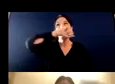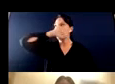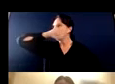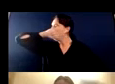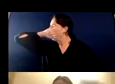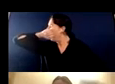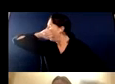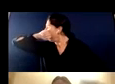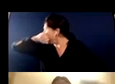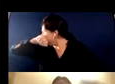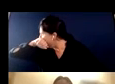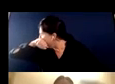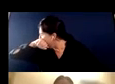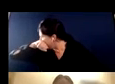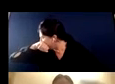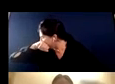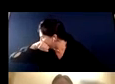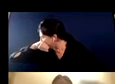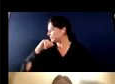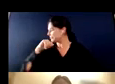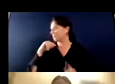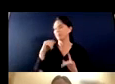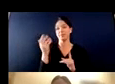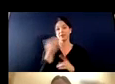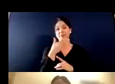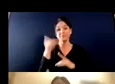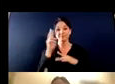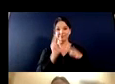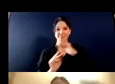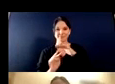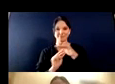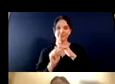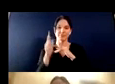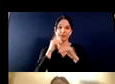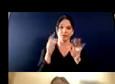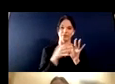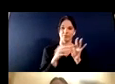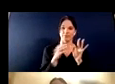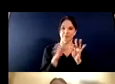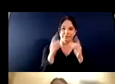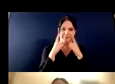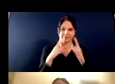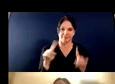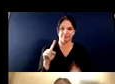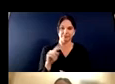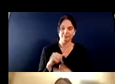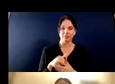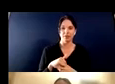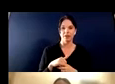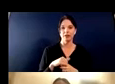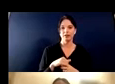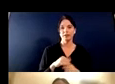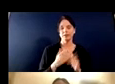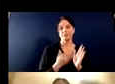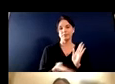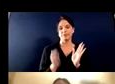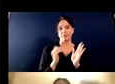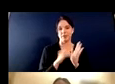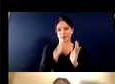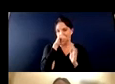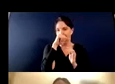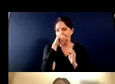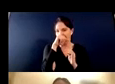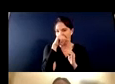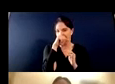spoken language outcomes and just language outcomes in general for your child. And again, if spoken language